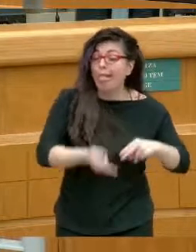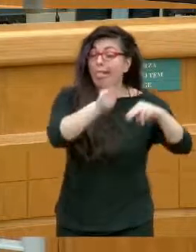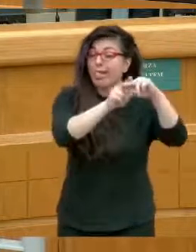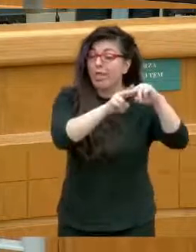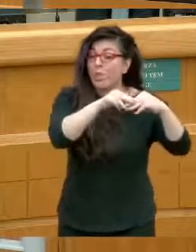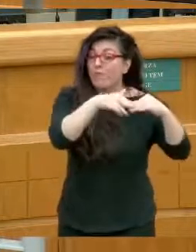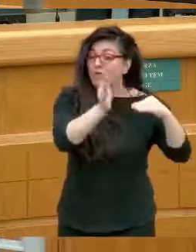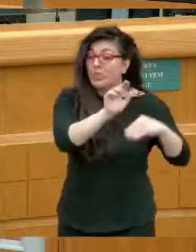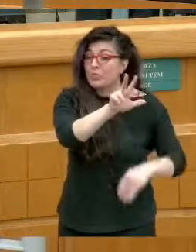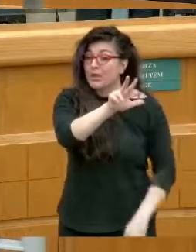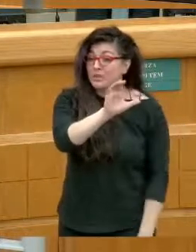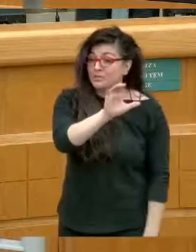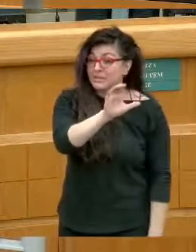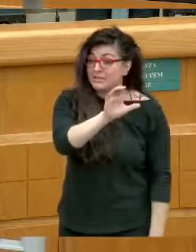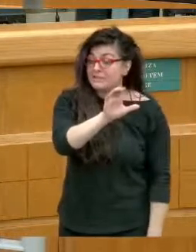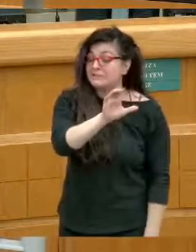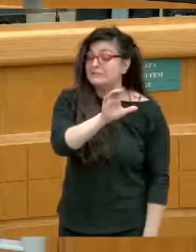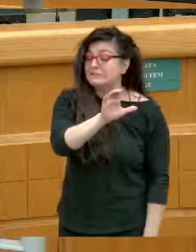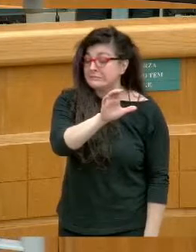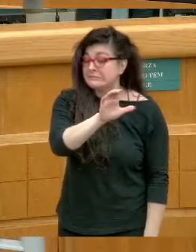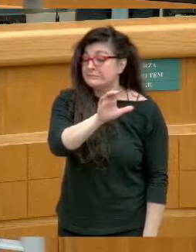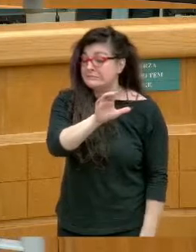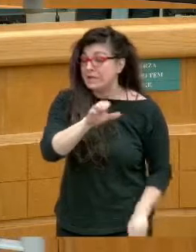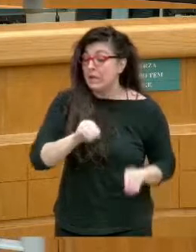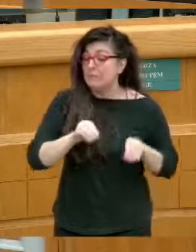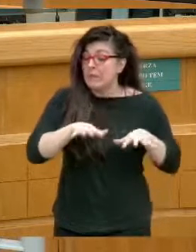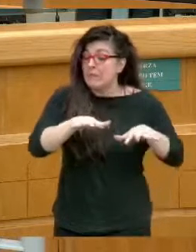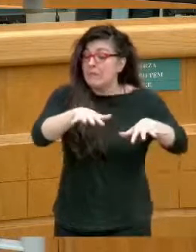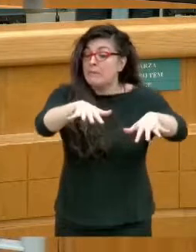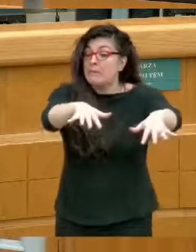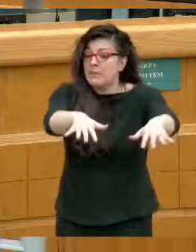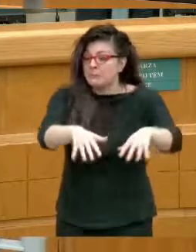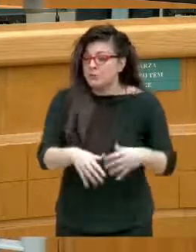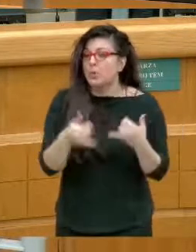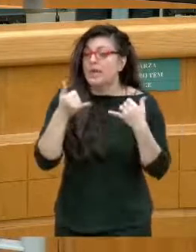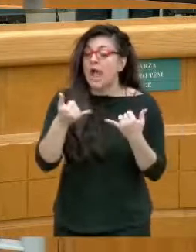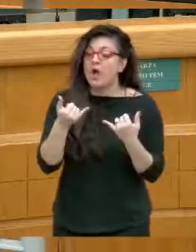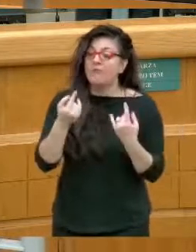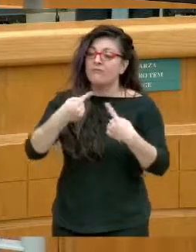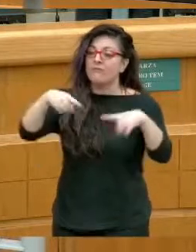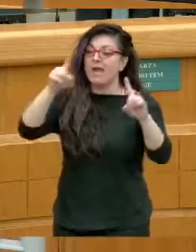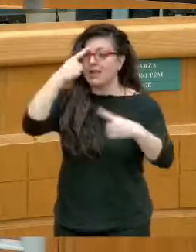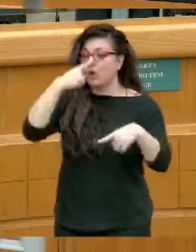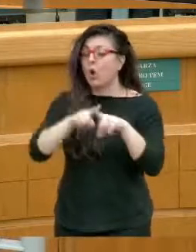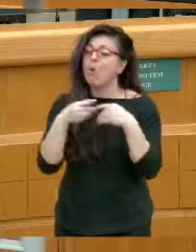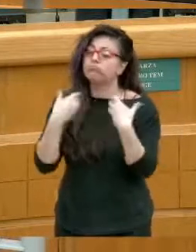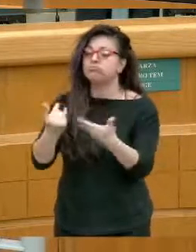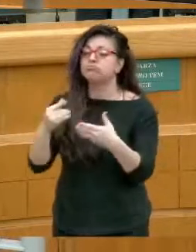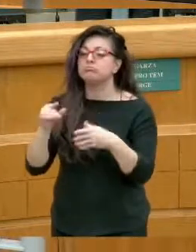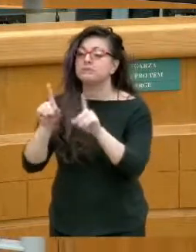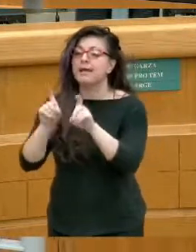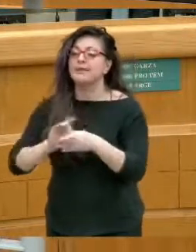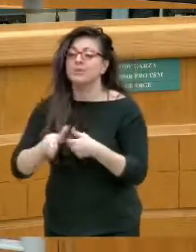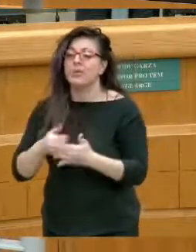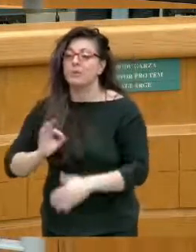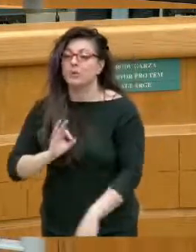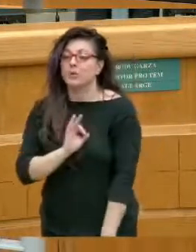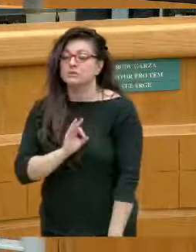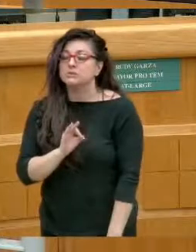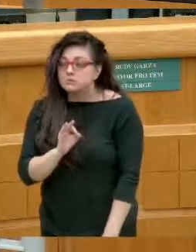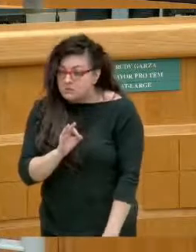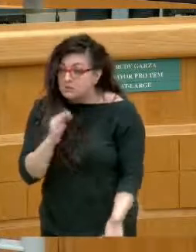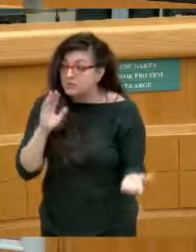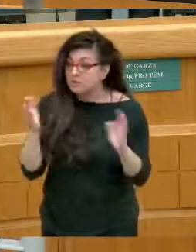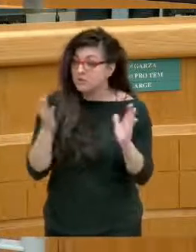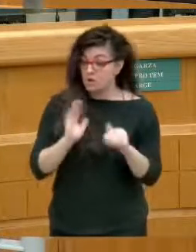from that same meatpacking plant. And they're now finally going to test all the employees. So comparing that to what we've done here in the